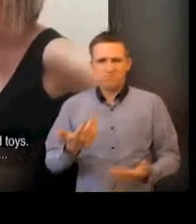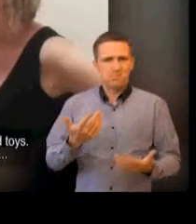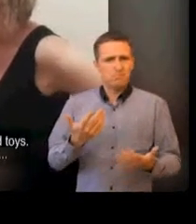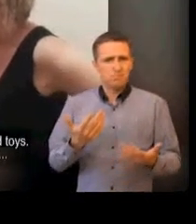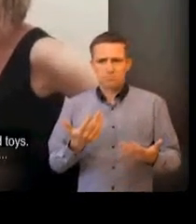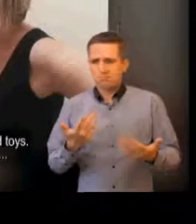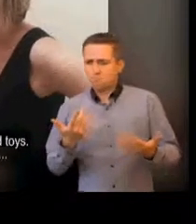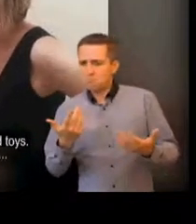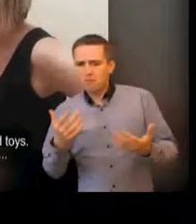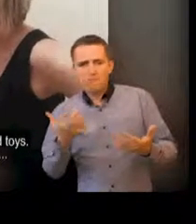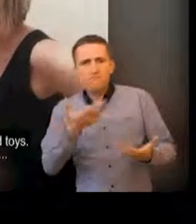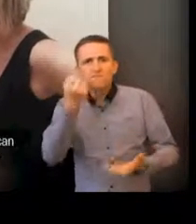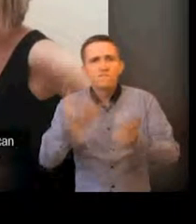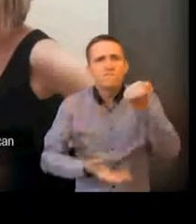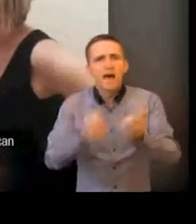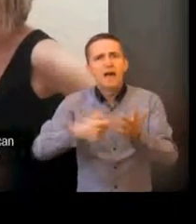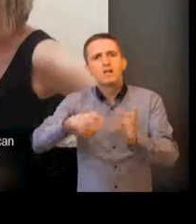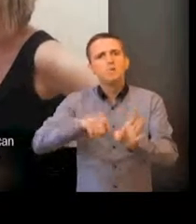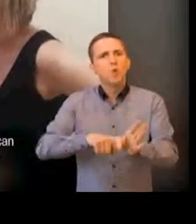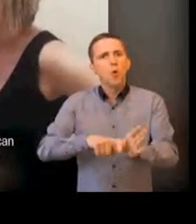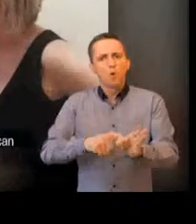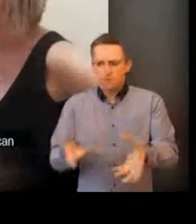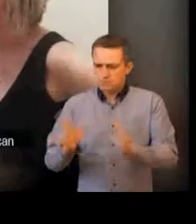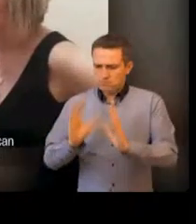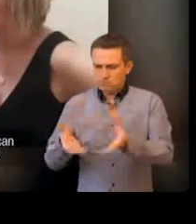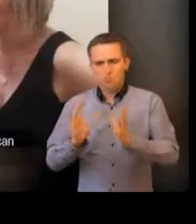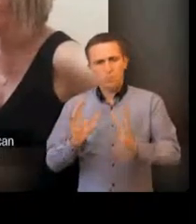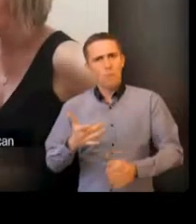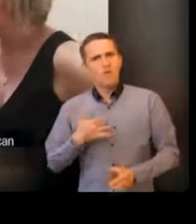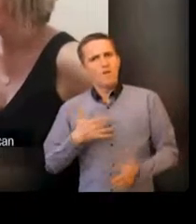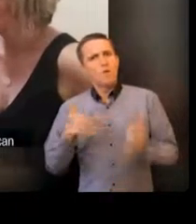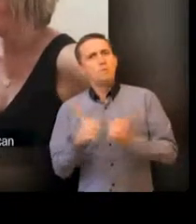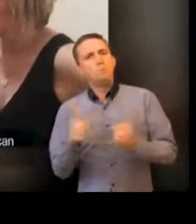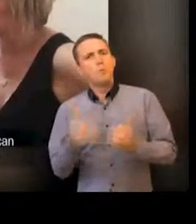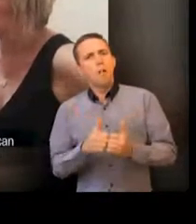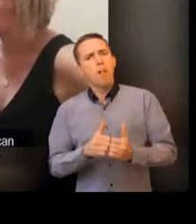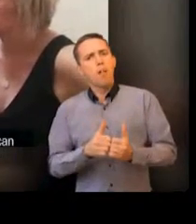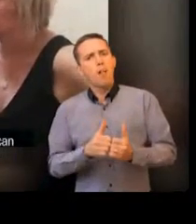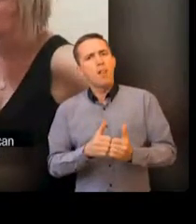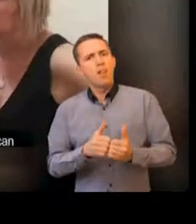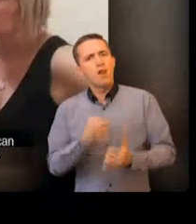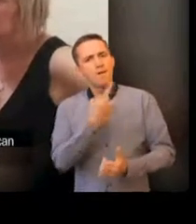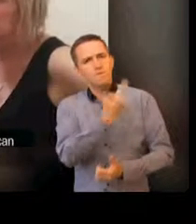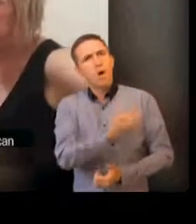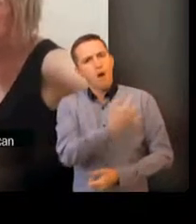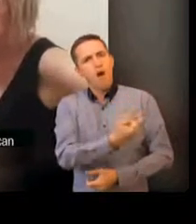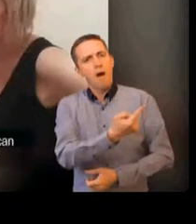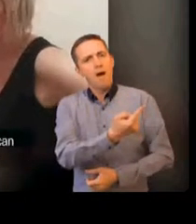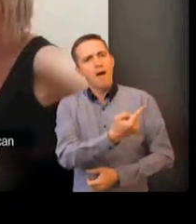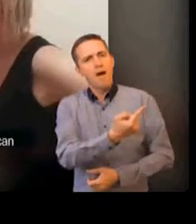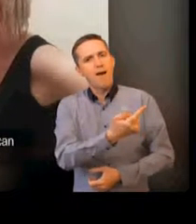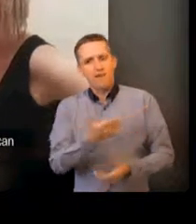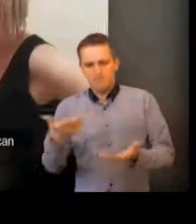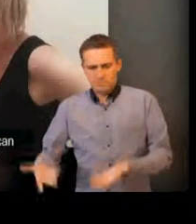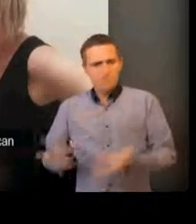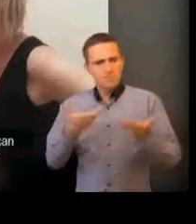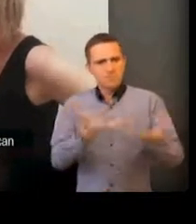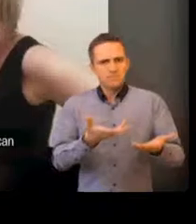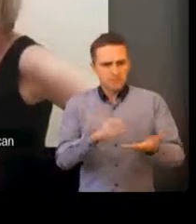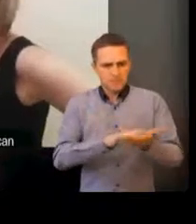to stick to mainstream toys, or as you're picking and choosing toys, are you always aware of, will she be able to see that? Will that stimulate her that wee bit